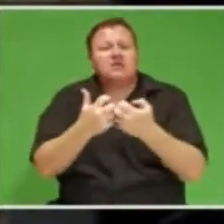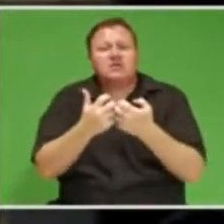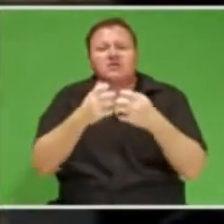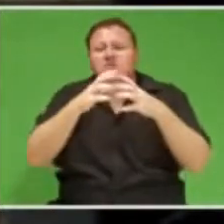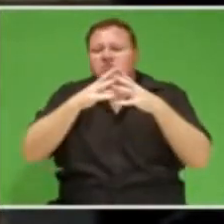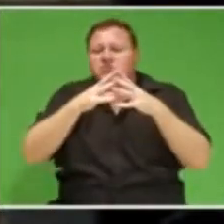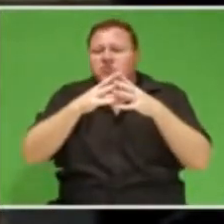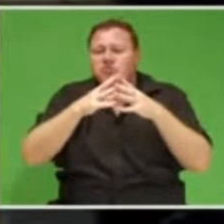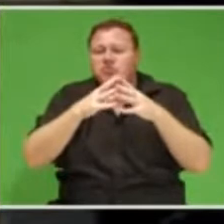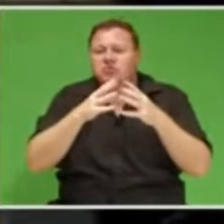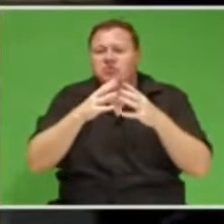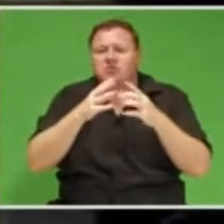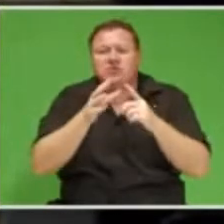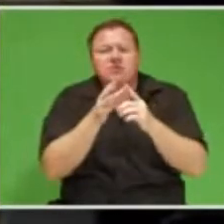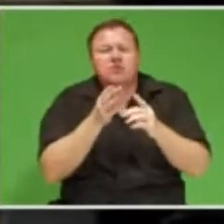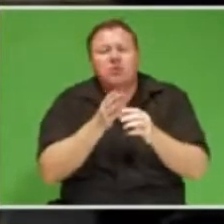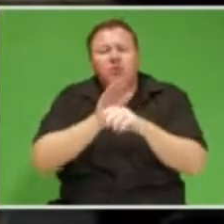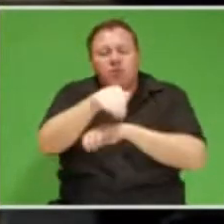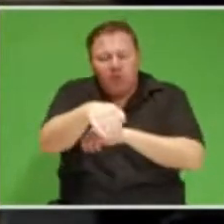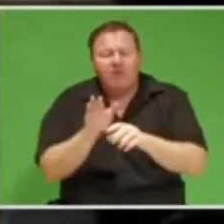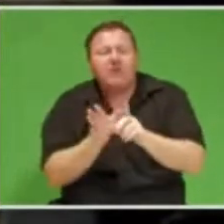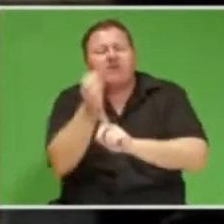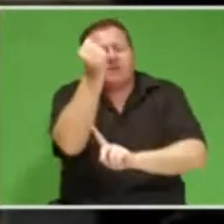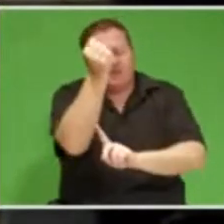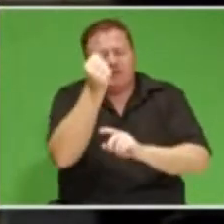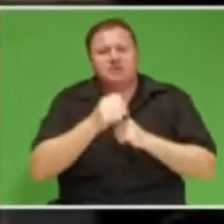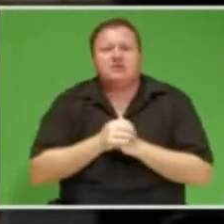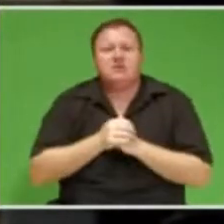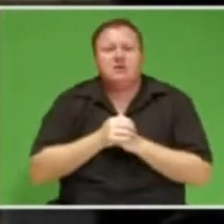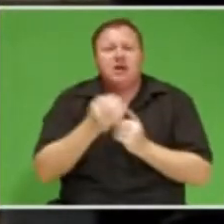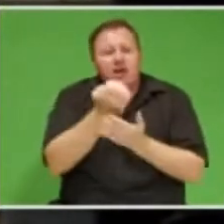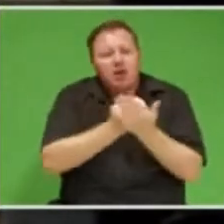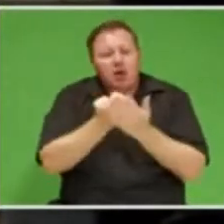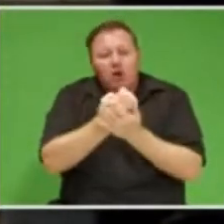place our economy on a firm path of recovery.